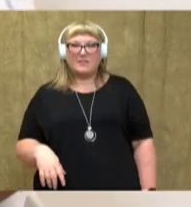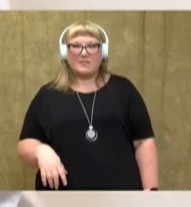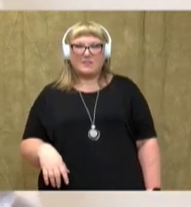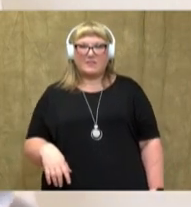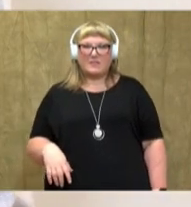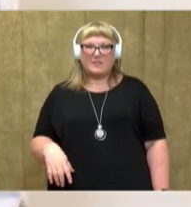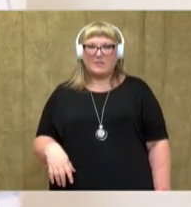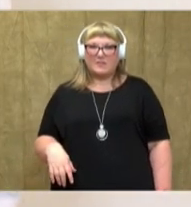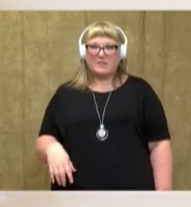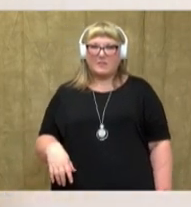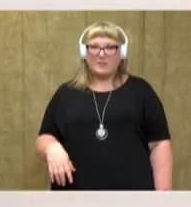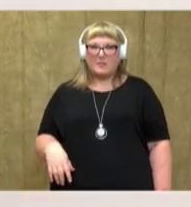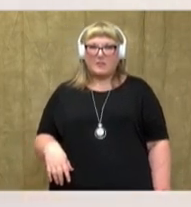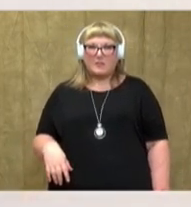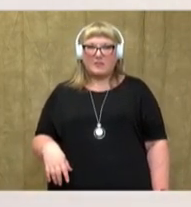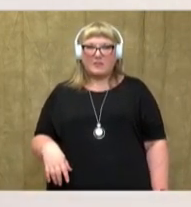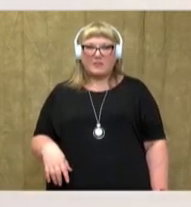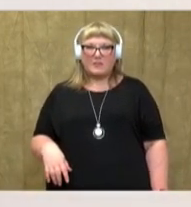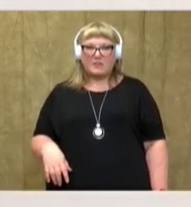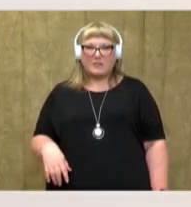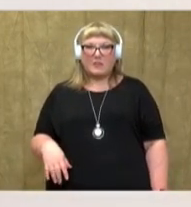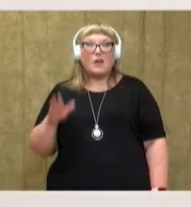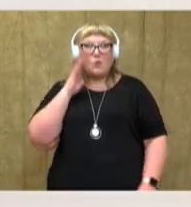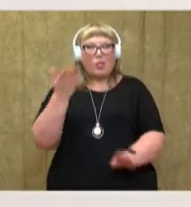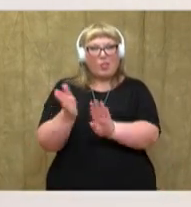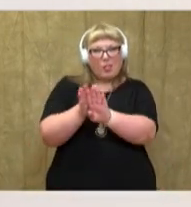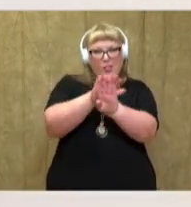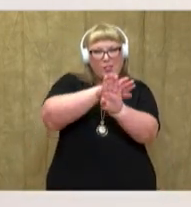Absolutely. Great job. I'm going to place it right here.